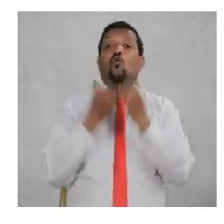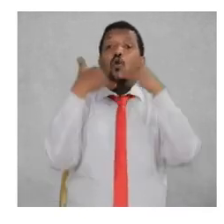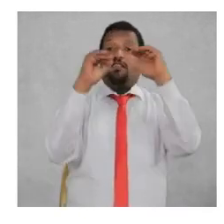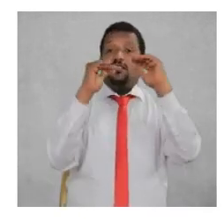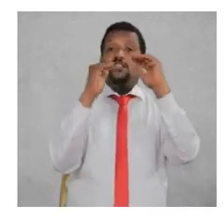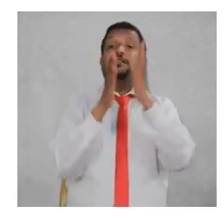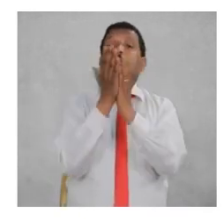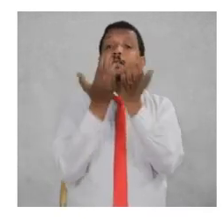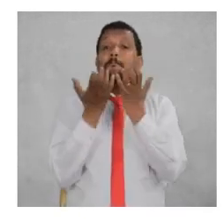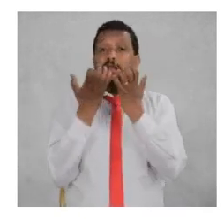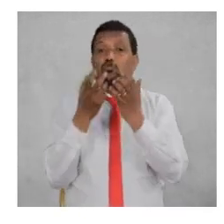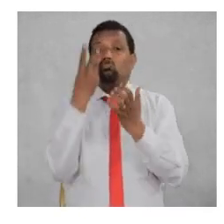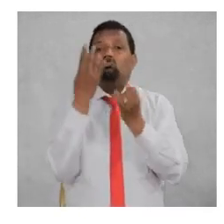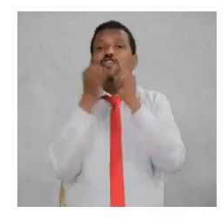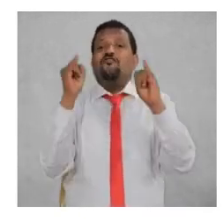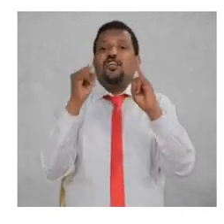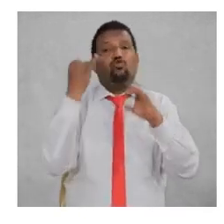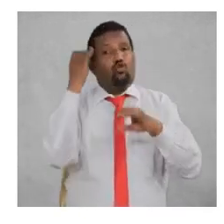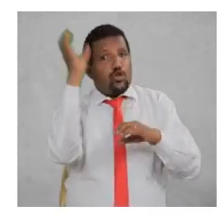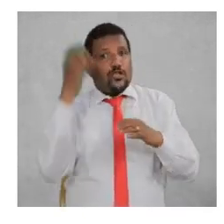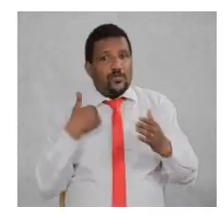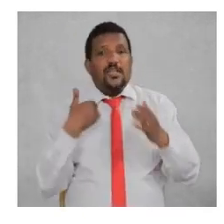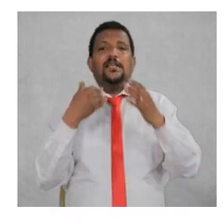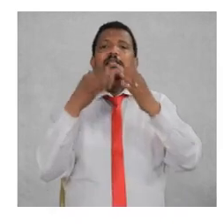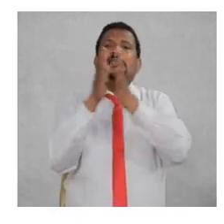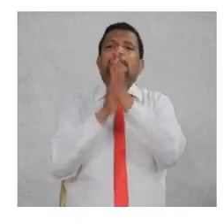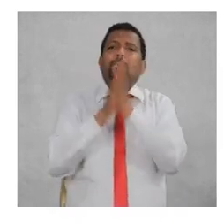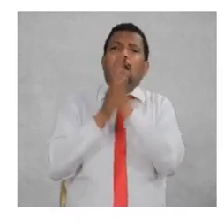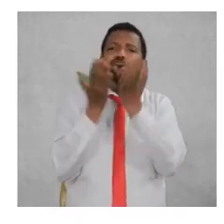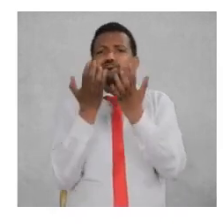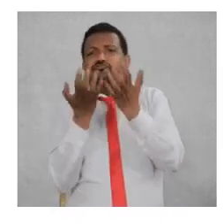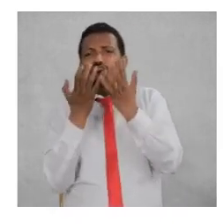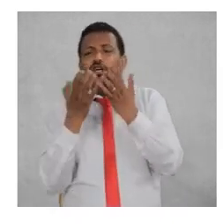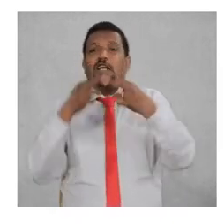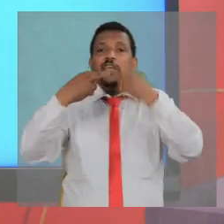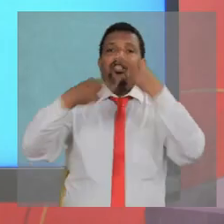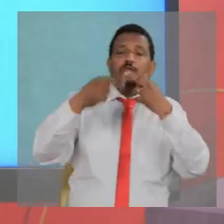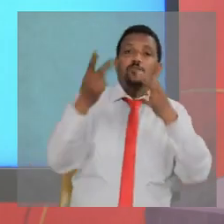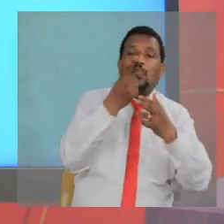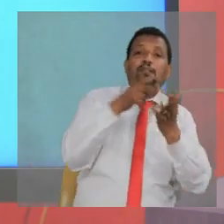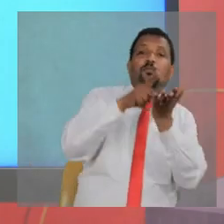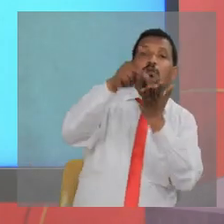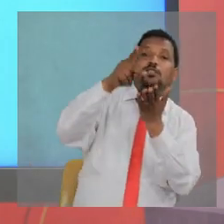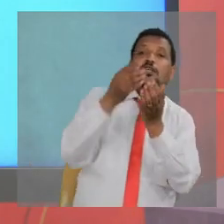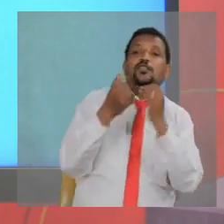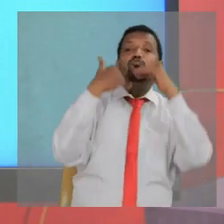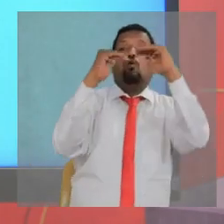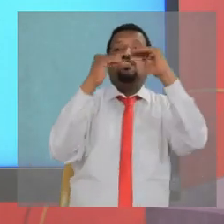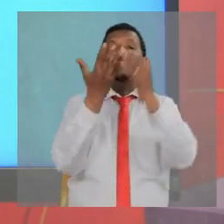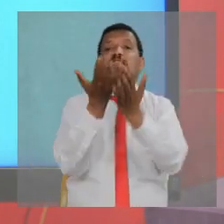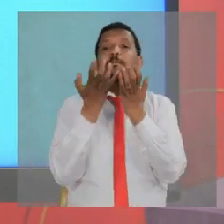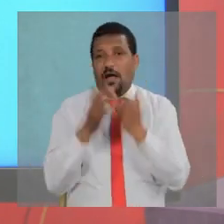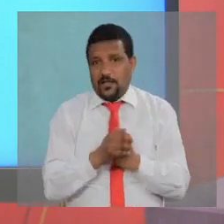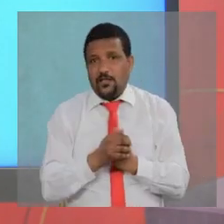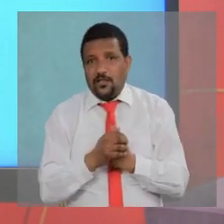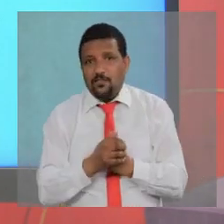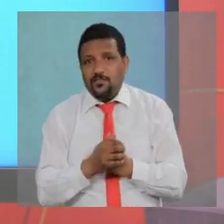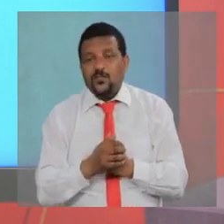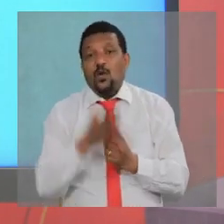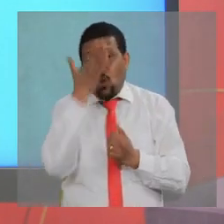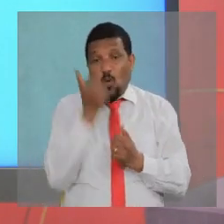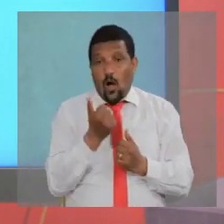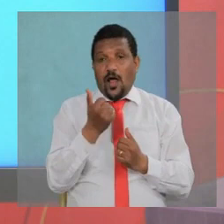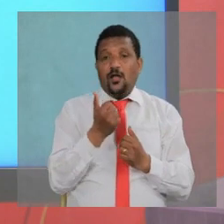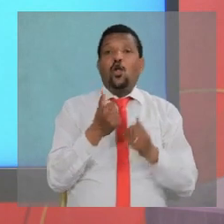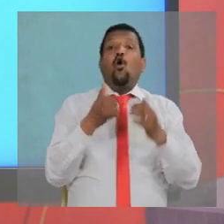two different concepts. Demand refers to the relationship between price and quantity demanded, while the